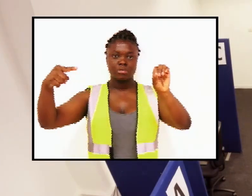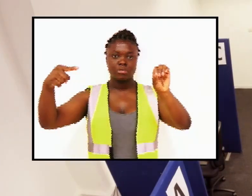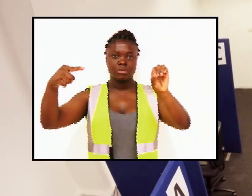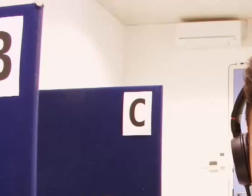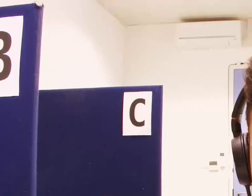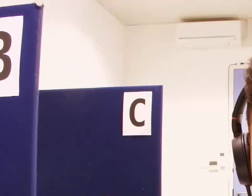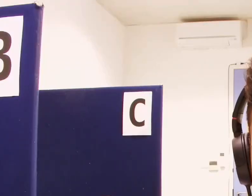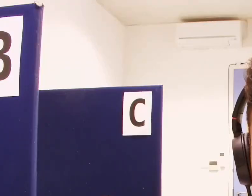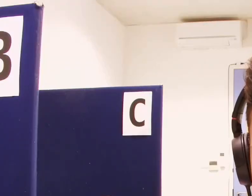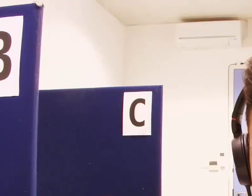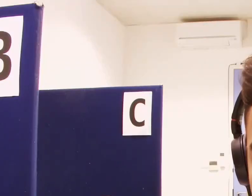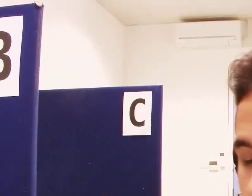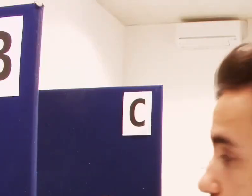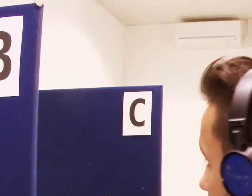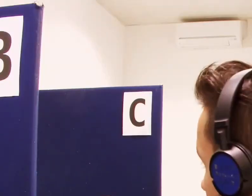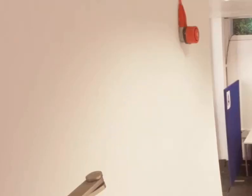tunnel.